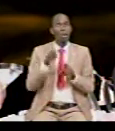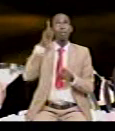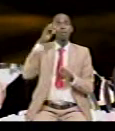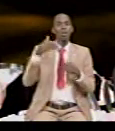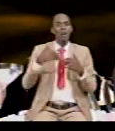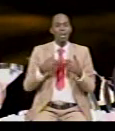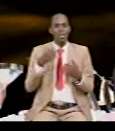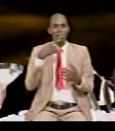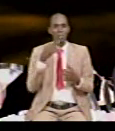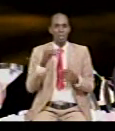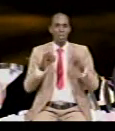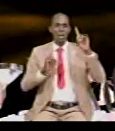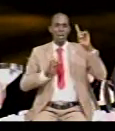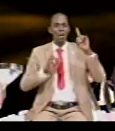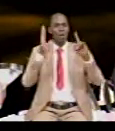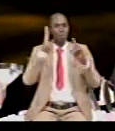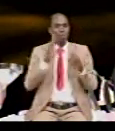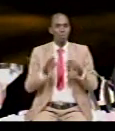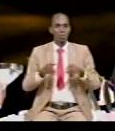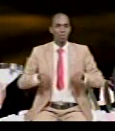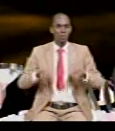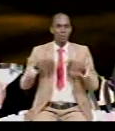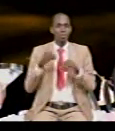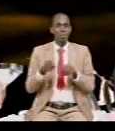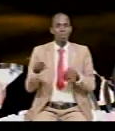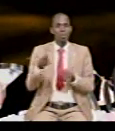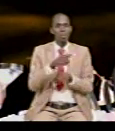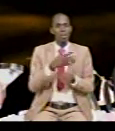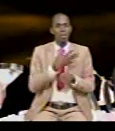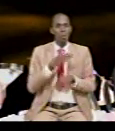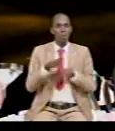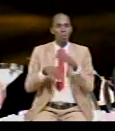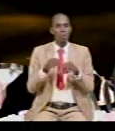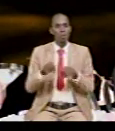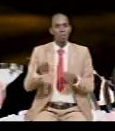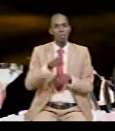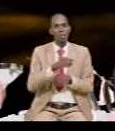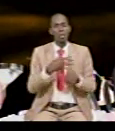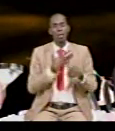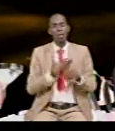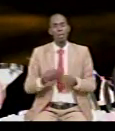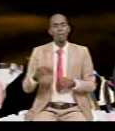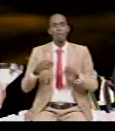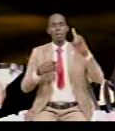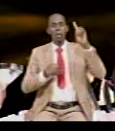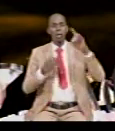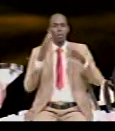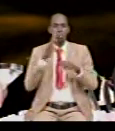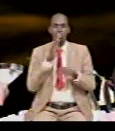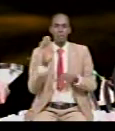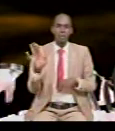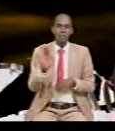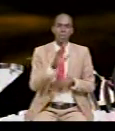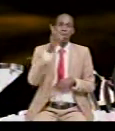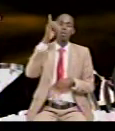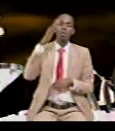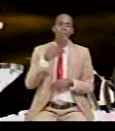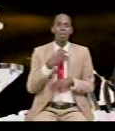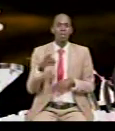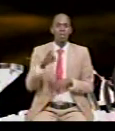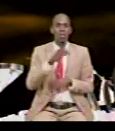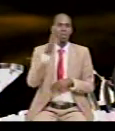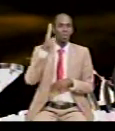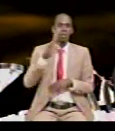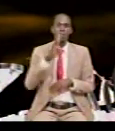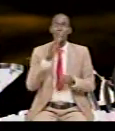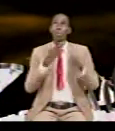them, and I will be their God, and they shall be my people. Wherefore, come out from among them. That's the